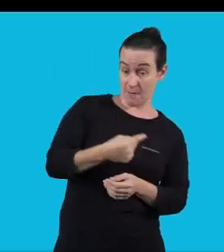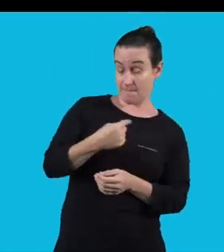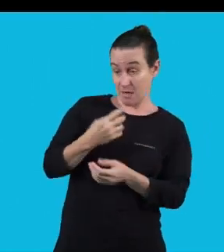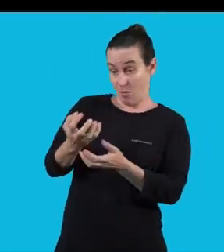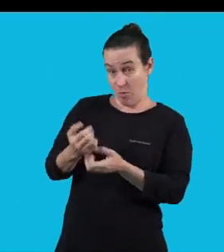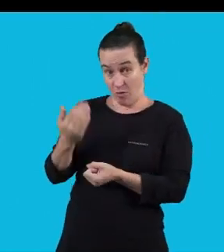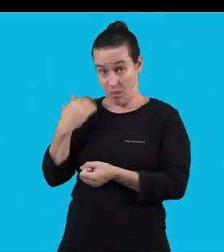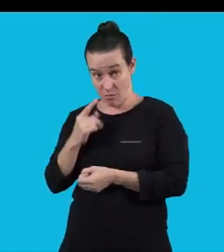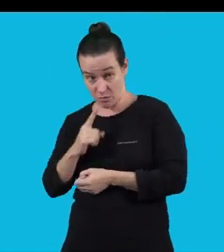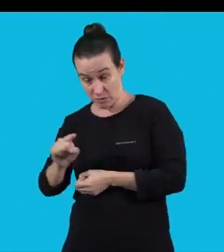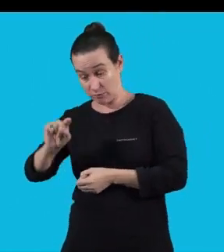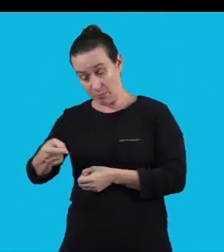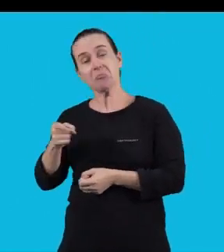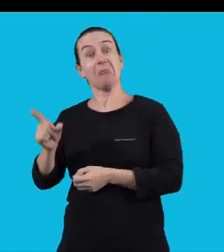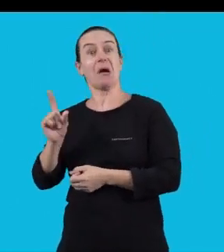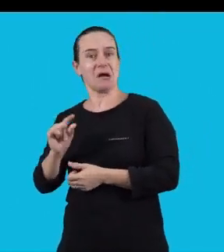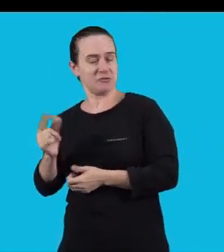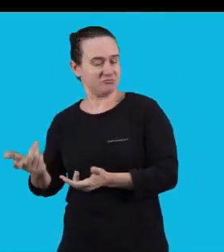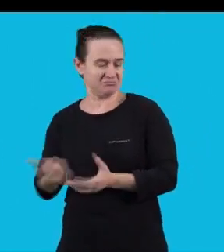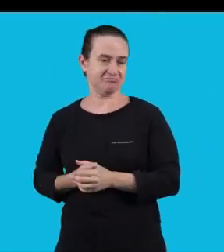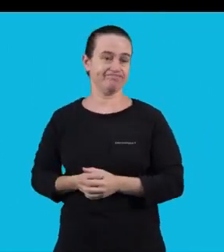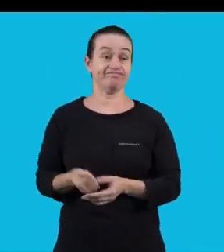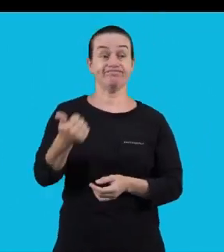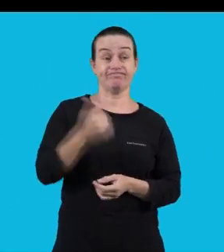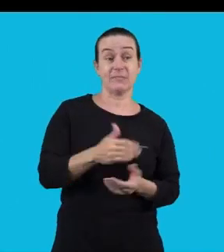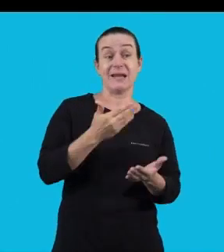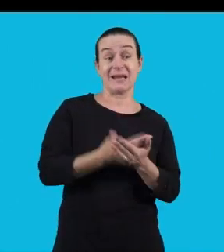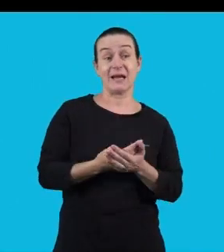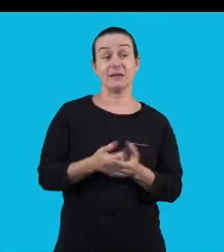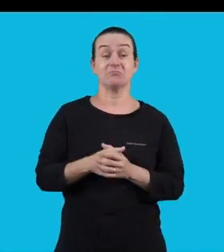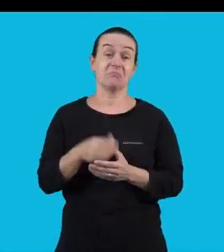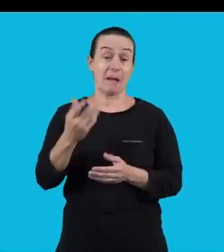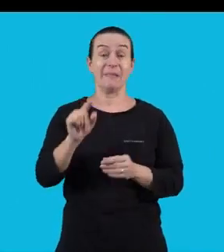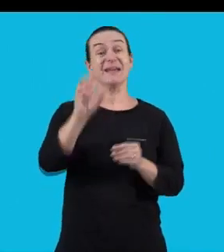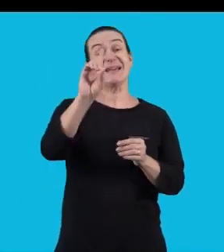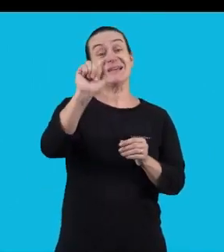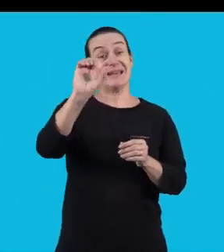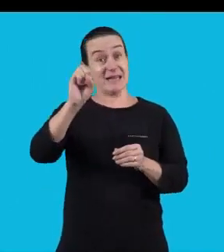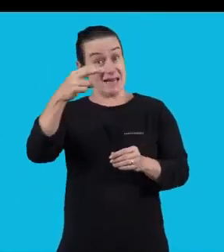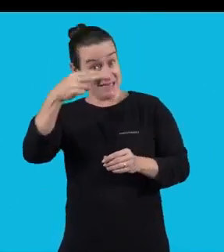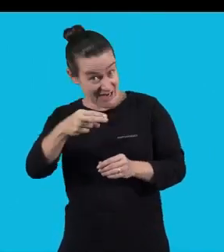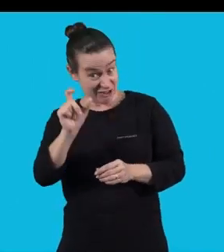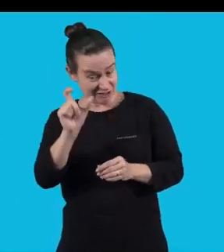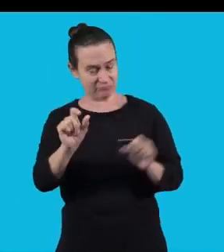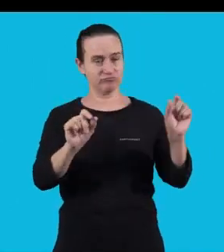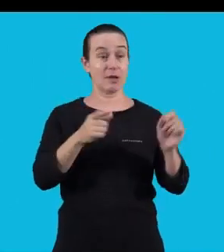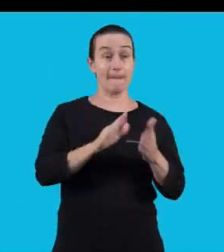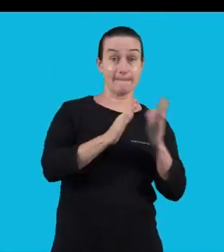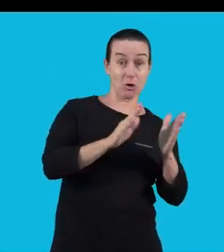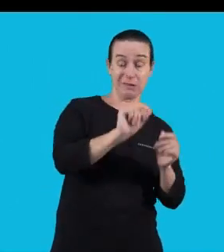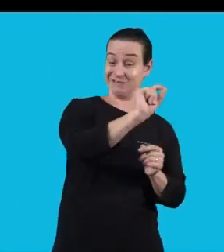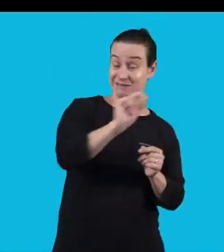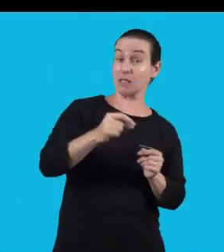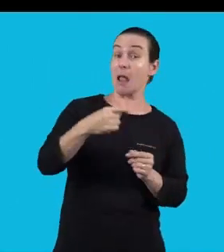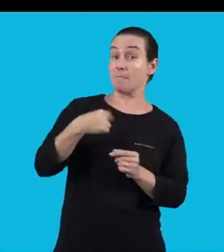week, comma, was fascinating. And lastly, it can also be replaced by dashes. The book, which I borrowed